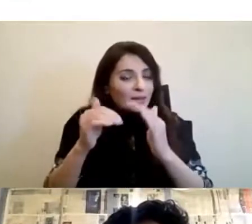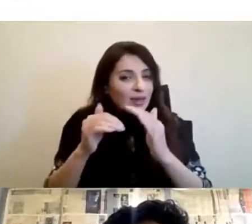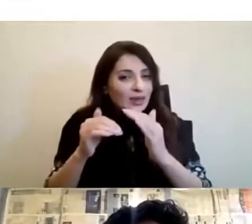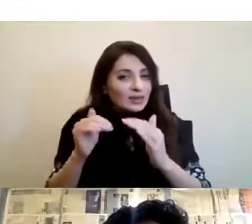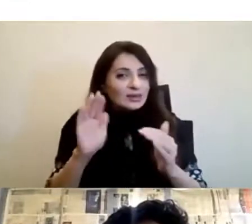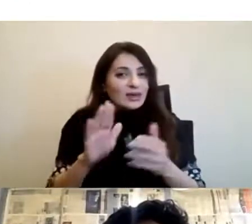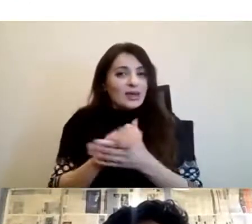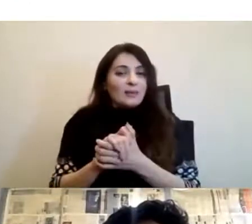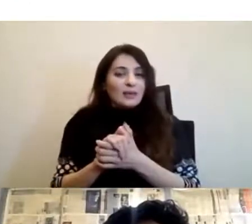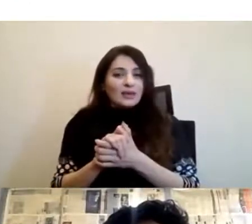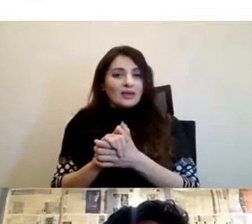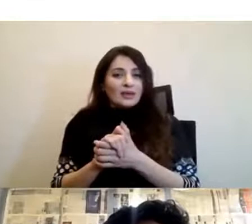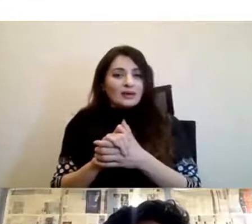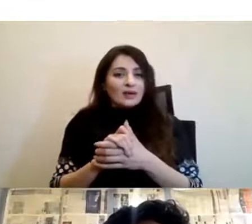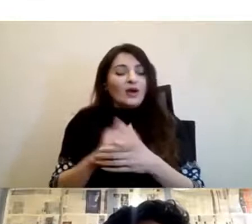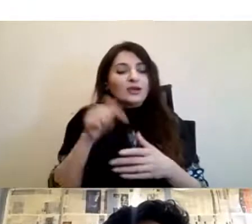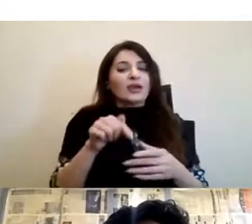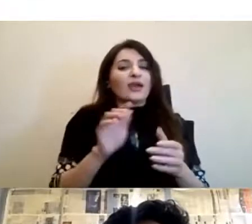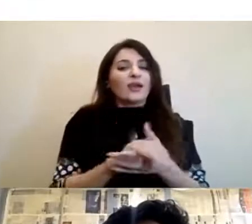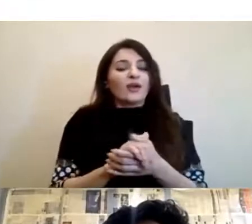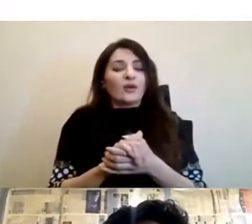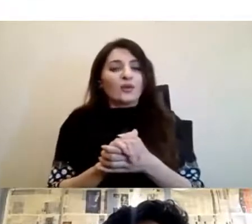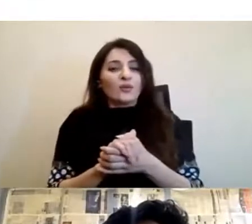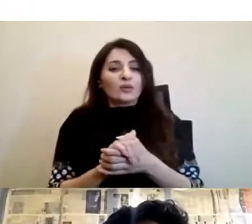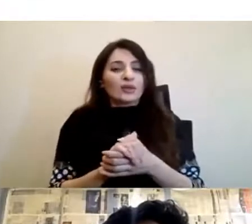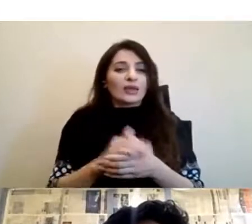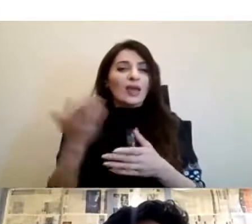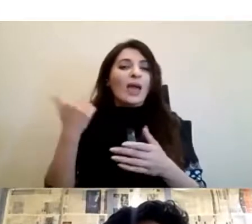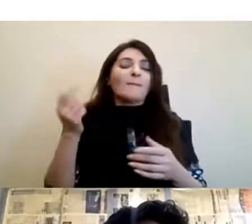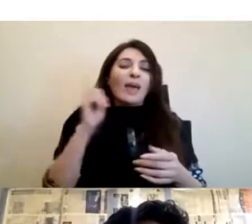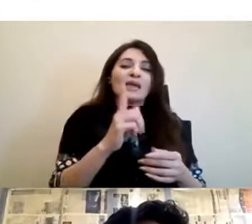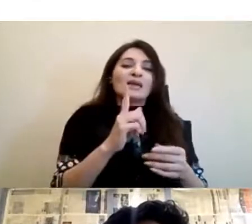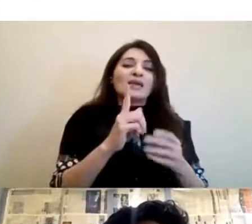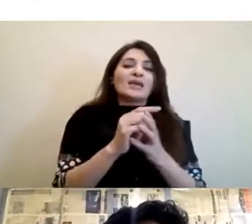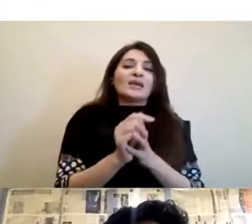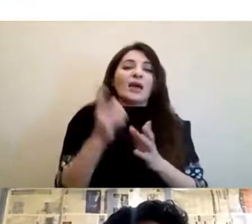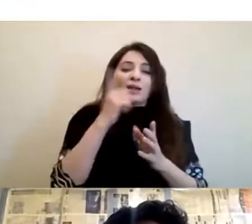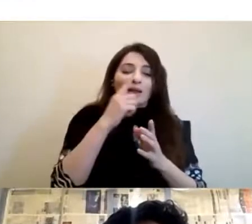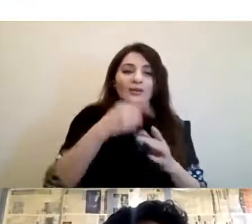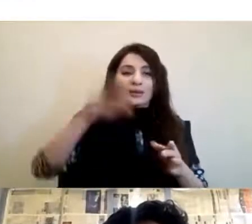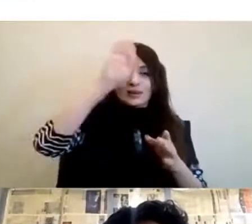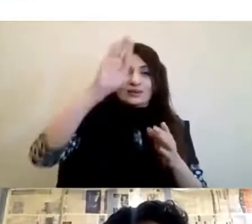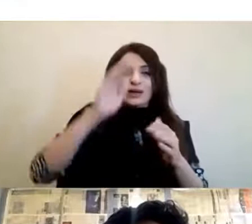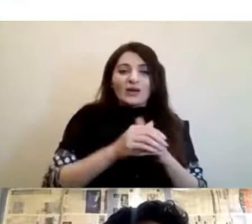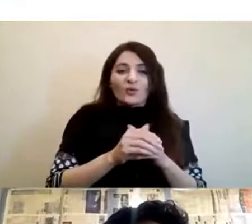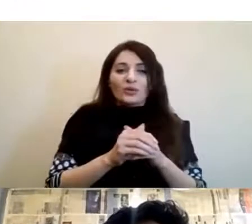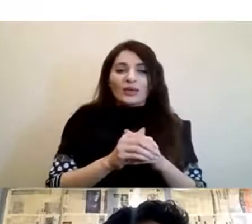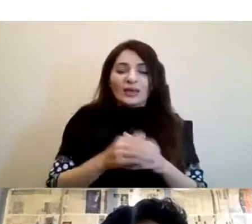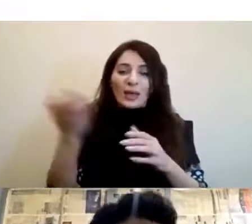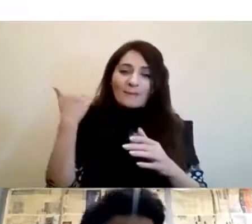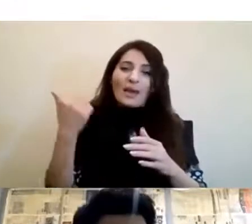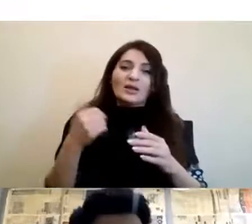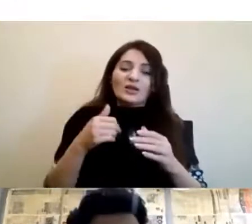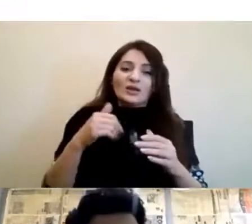in Rome, and which is the final resting place of the first Roman emperor and the largest circular tomb in the world.